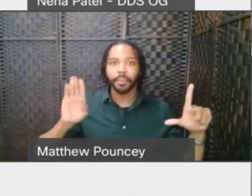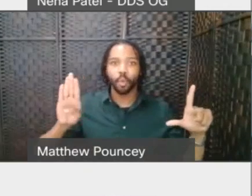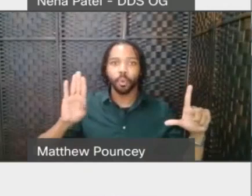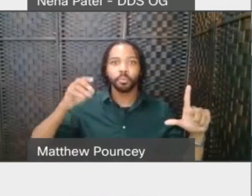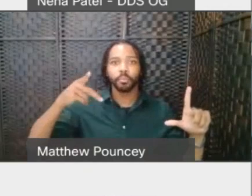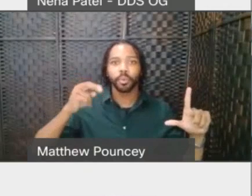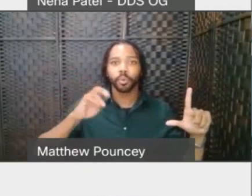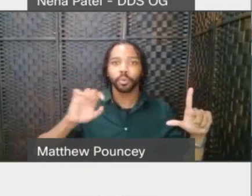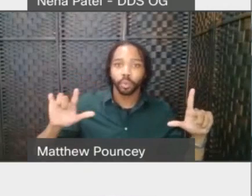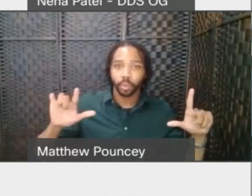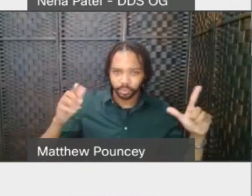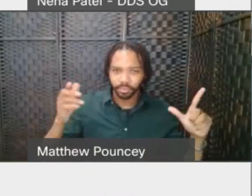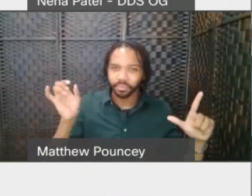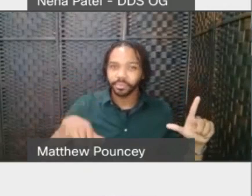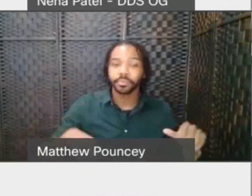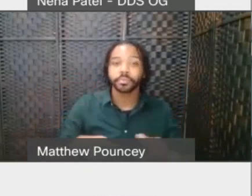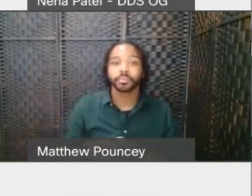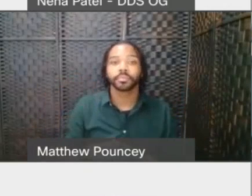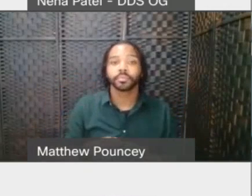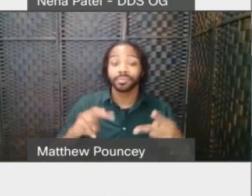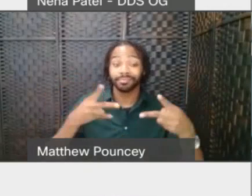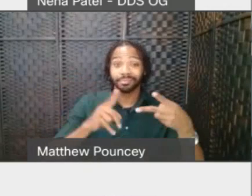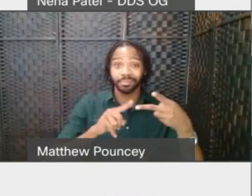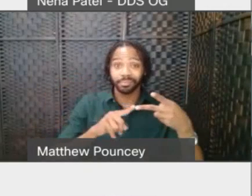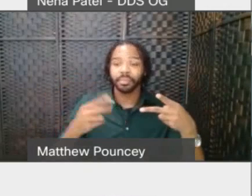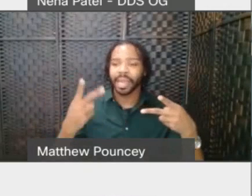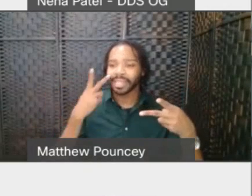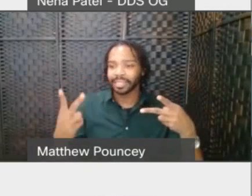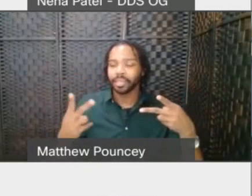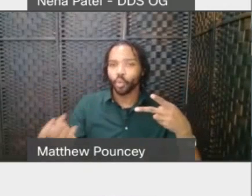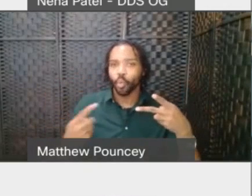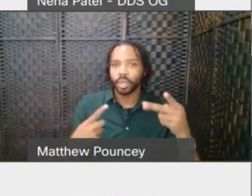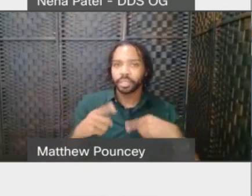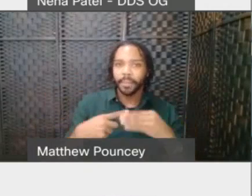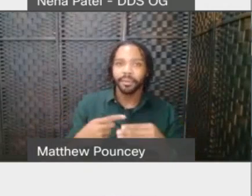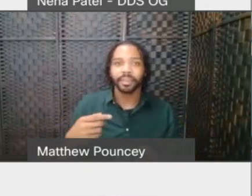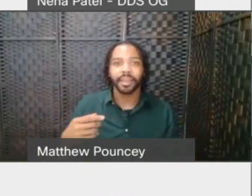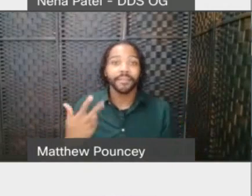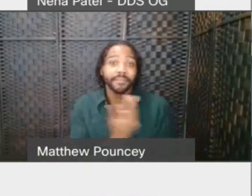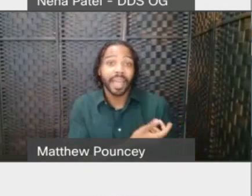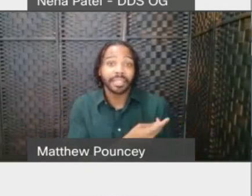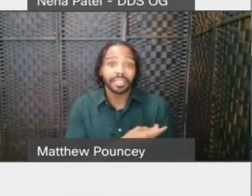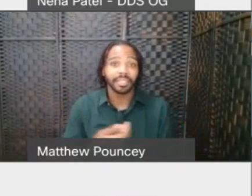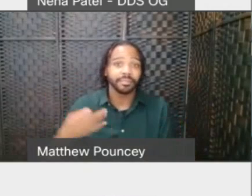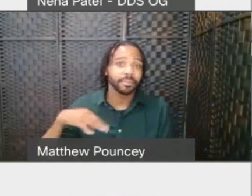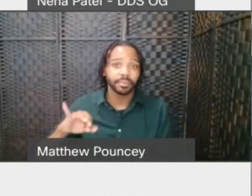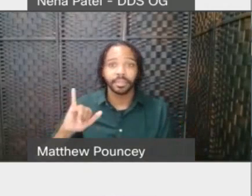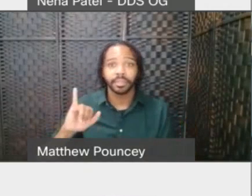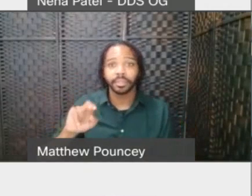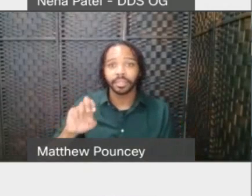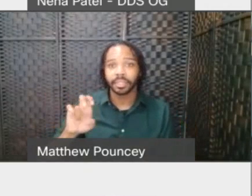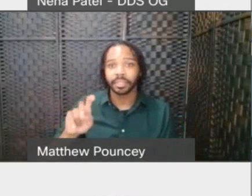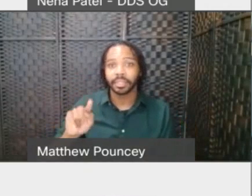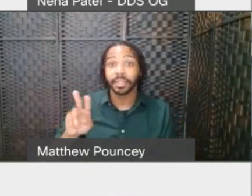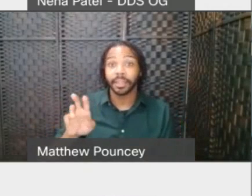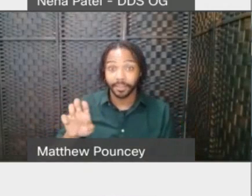There was also a question here about the vaccine incentive, and the effective date